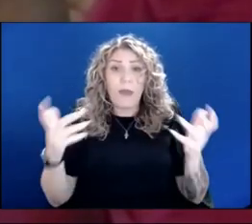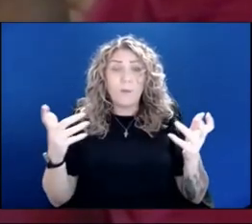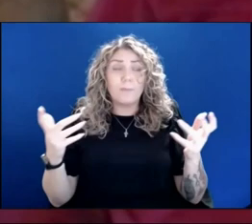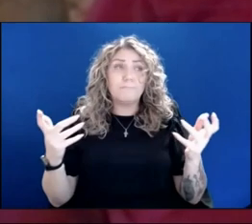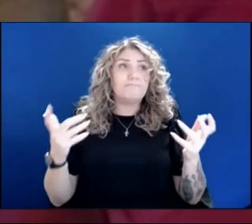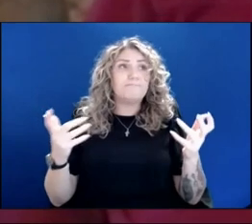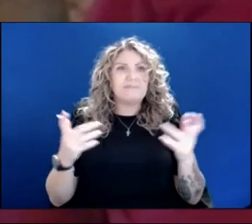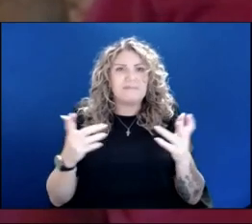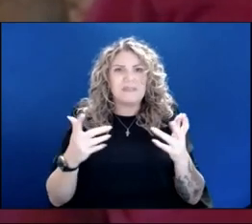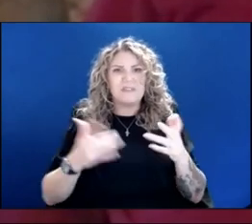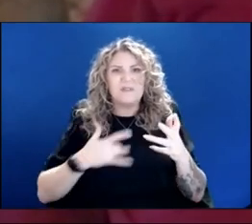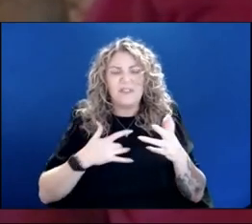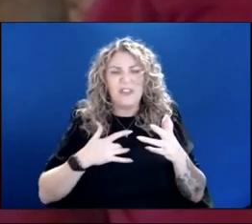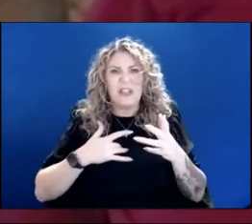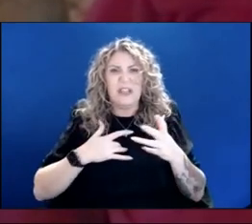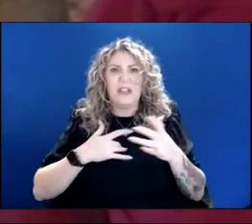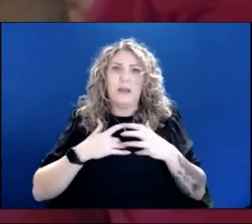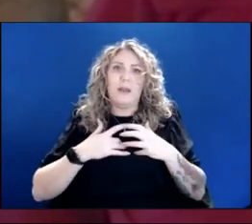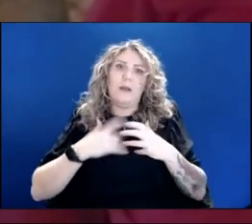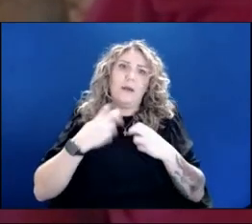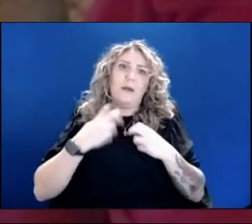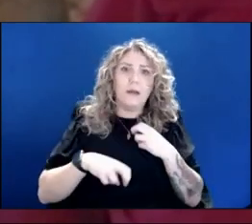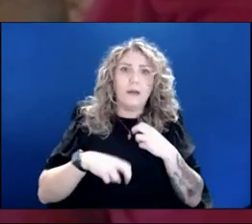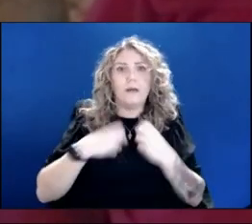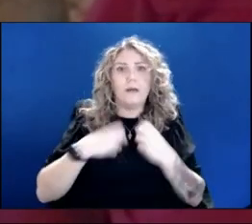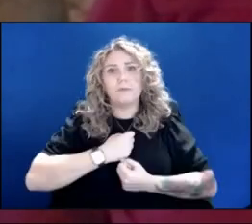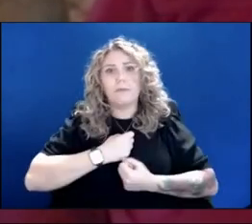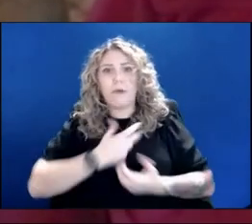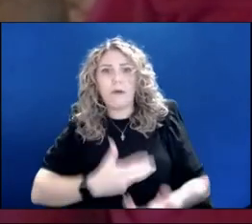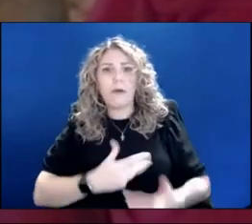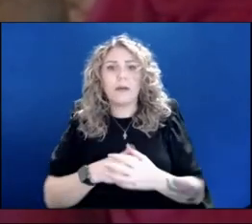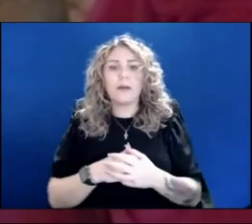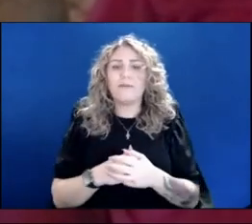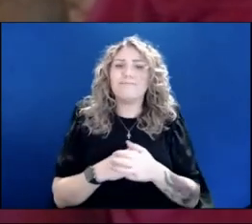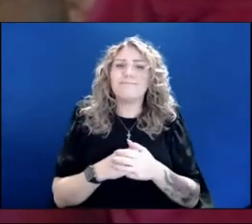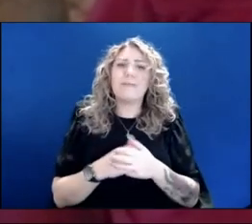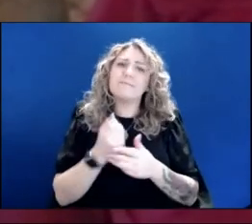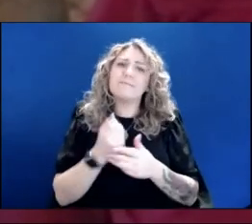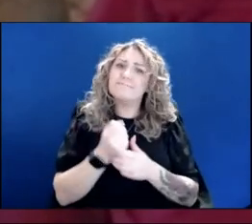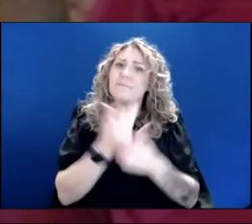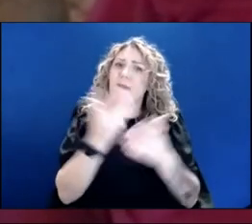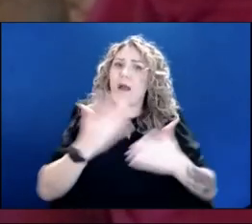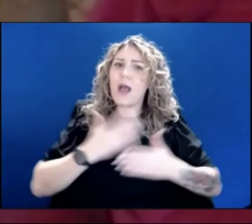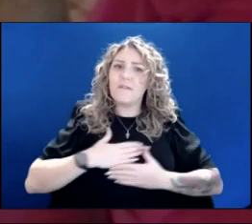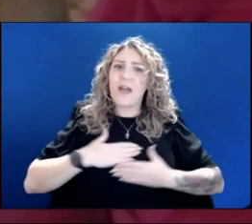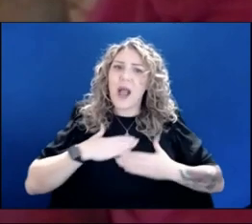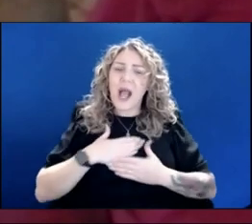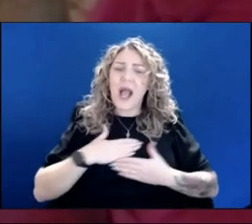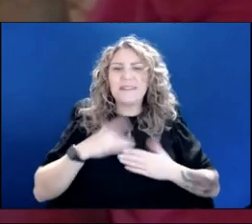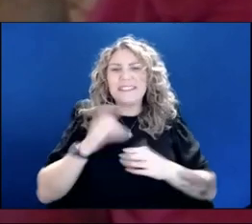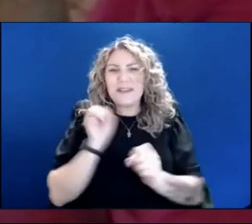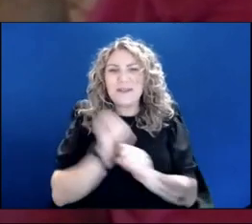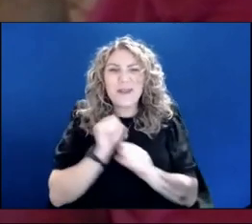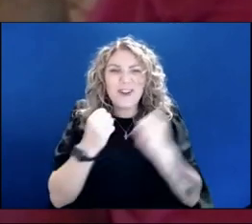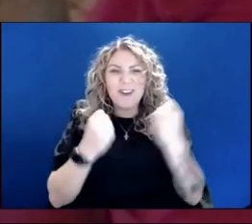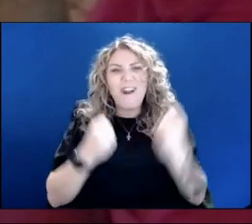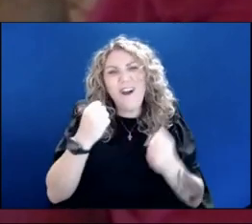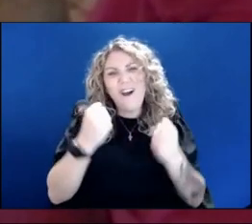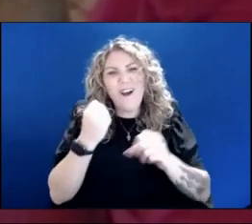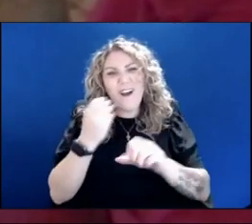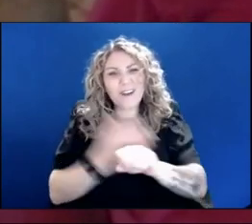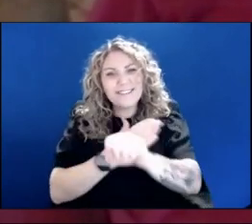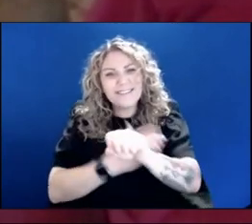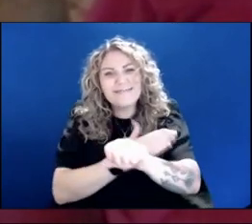difficult. You know, there's, you know, like a lot of little hobbies that I have, you know, with, you know, kind of work on cars and stuff like that, you know, just being able